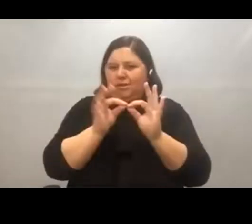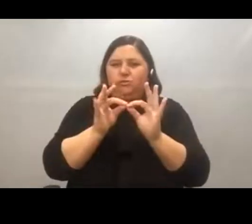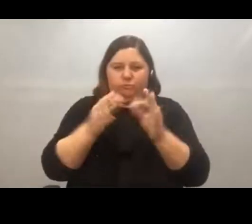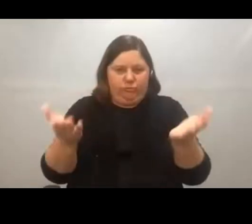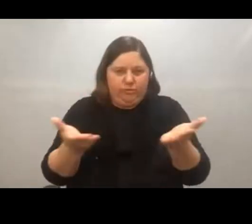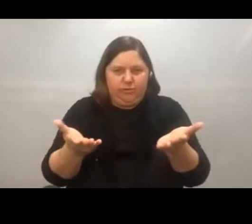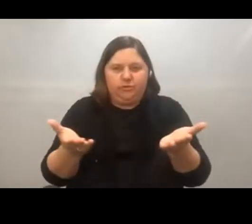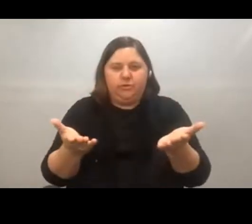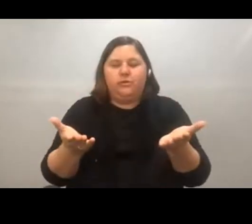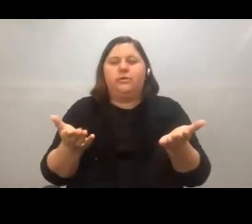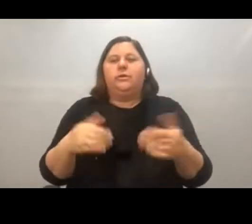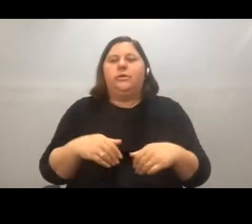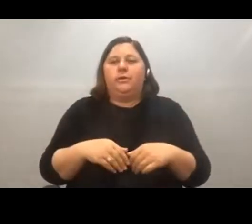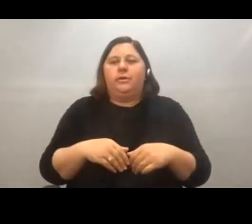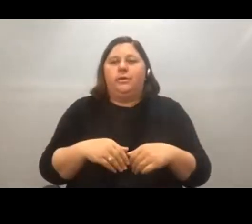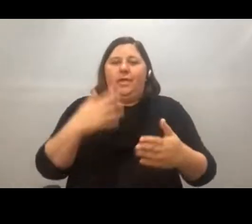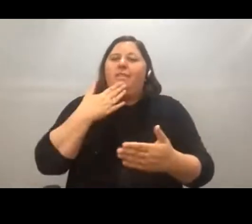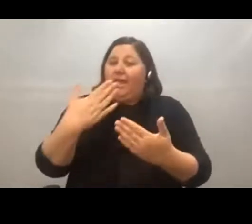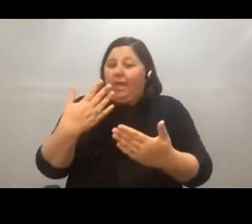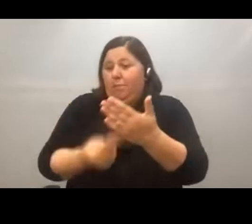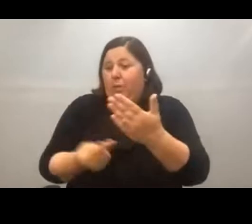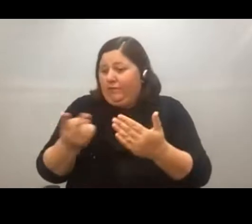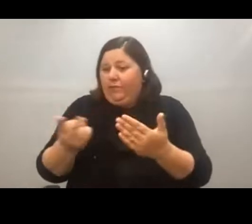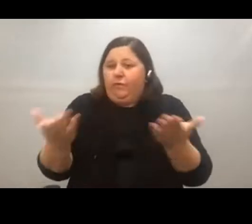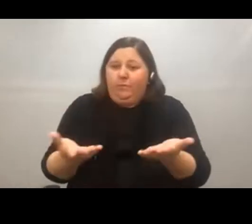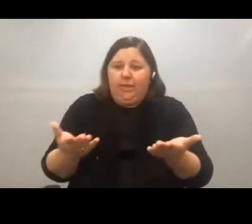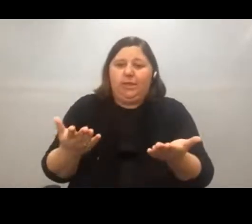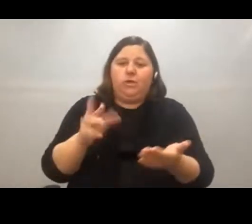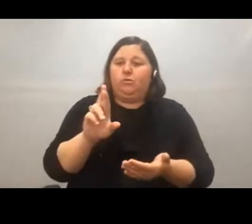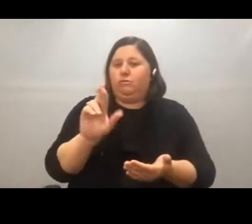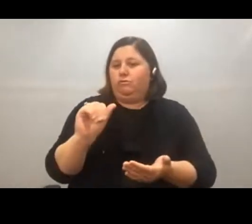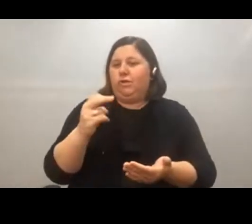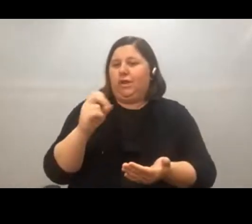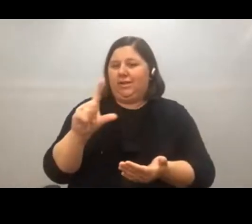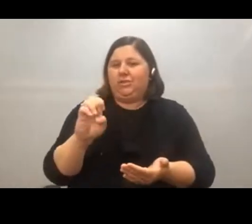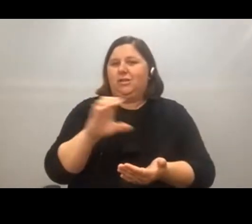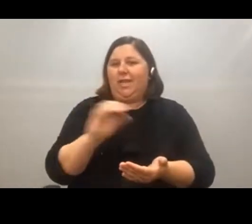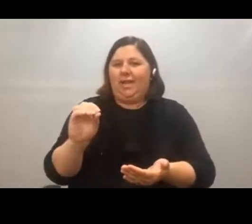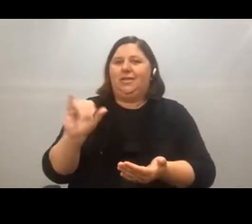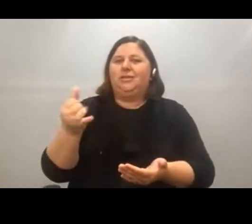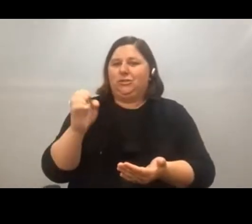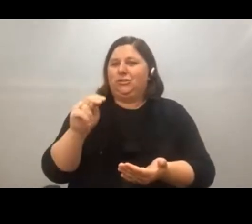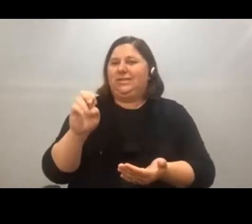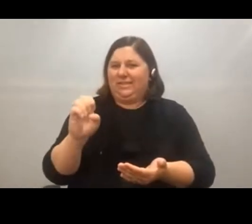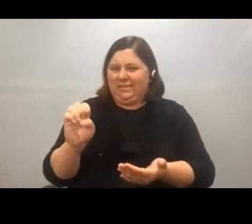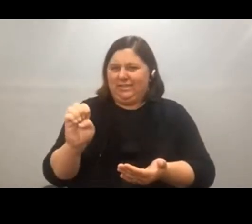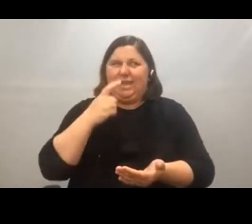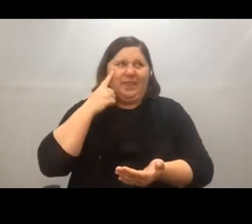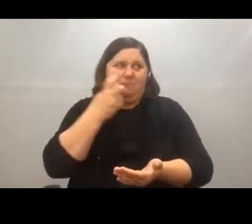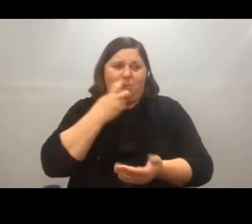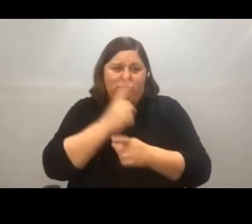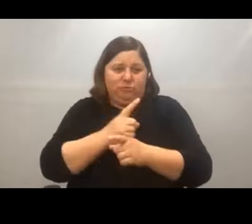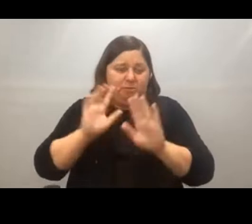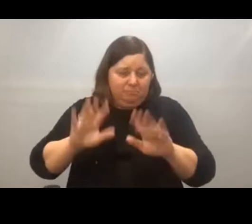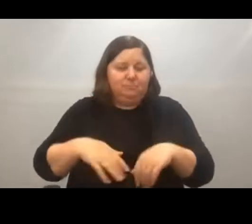um thank you both for being here rachel and janice i believe um